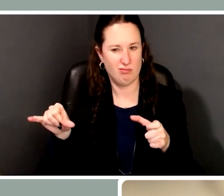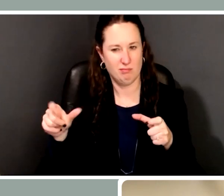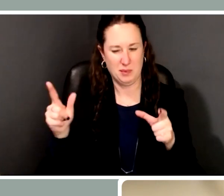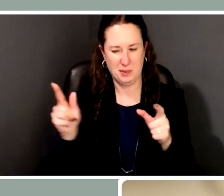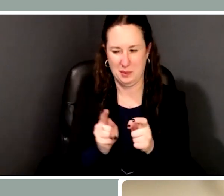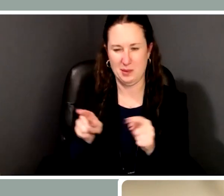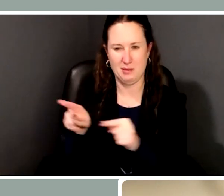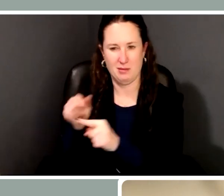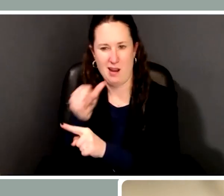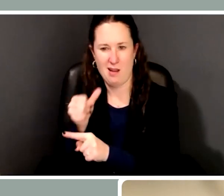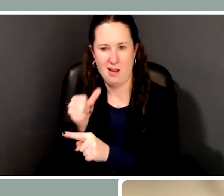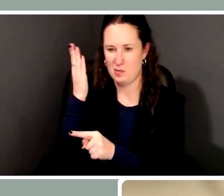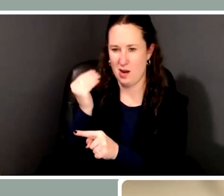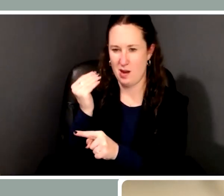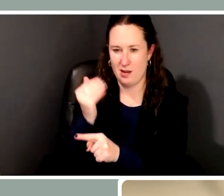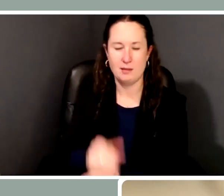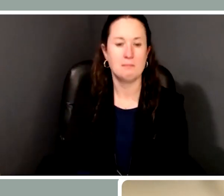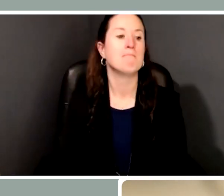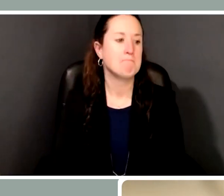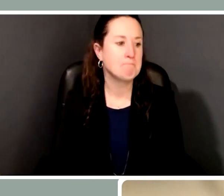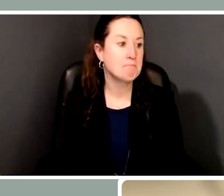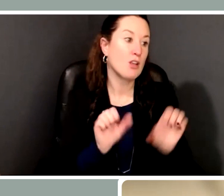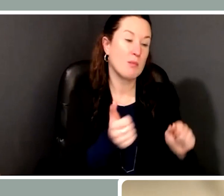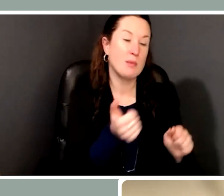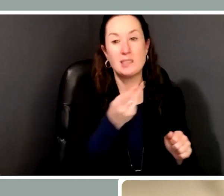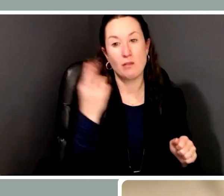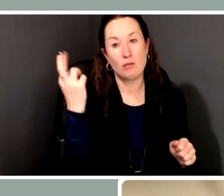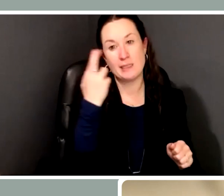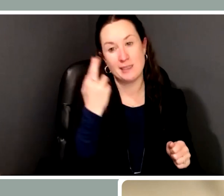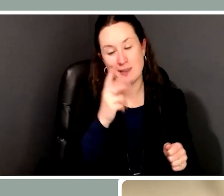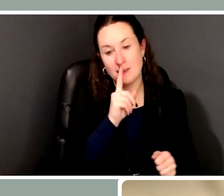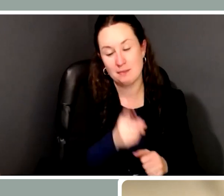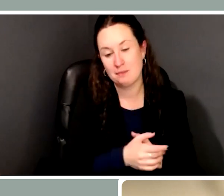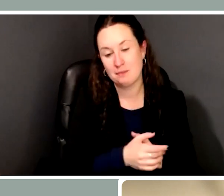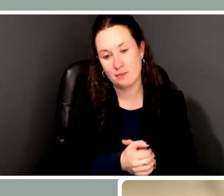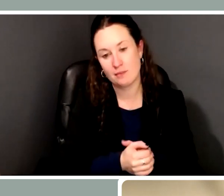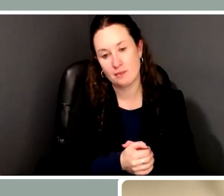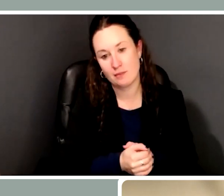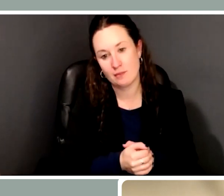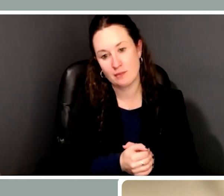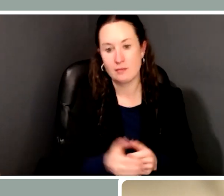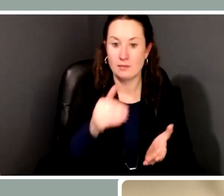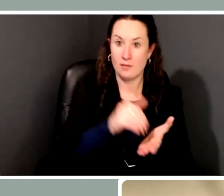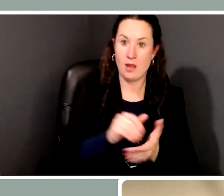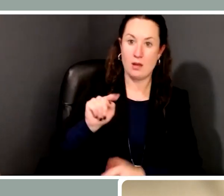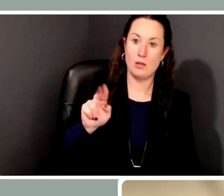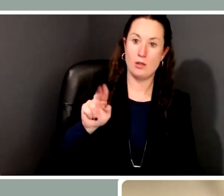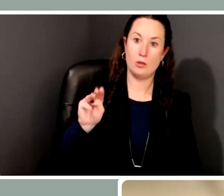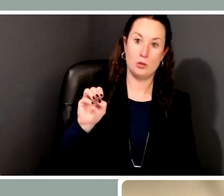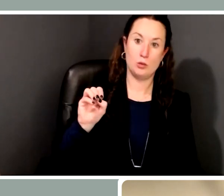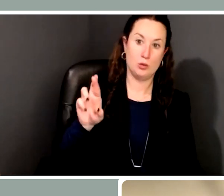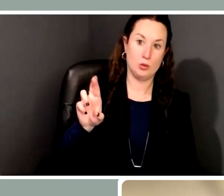could be due to a number of factors. One of the things could be that, again, that tumors are not